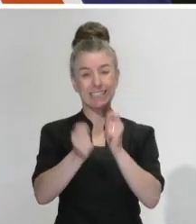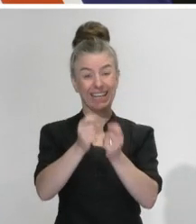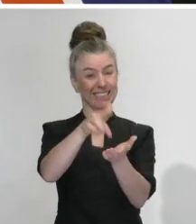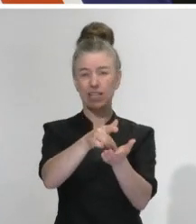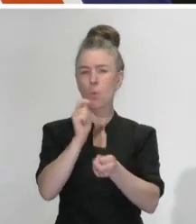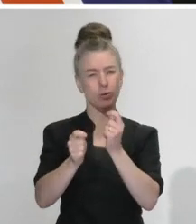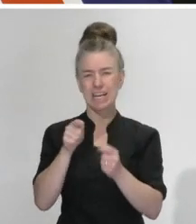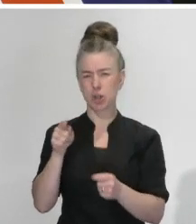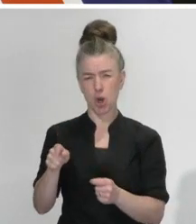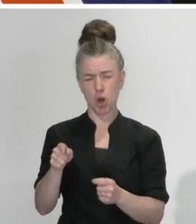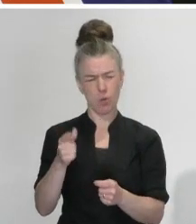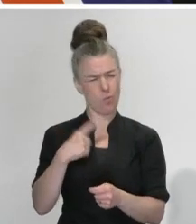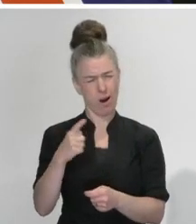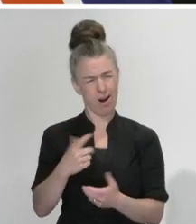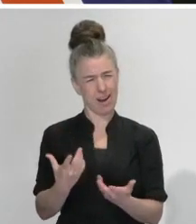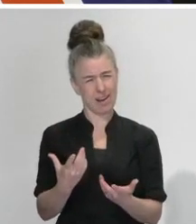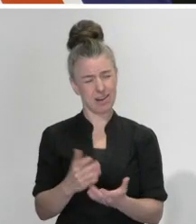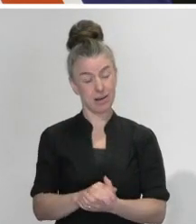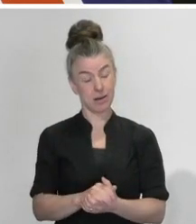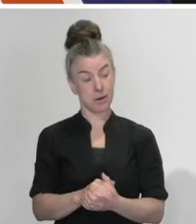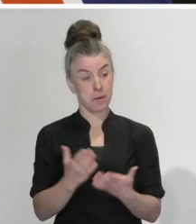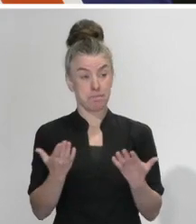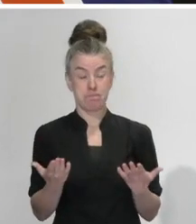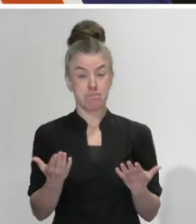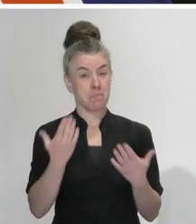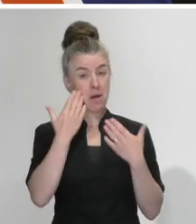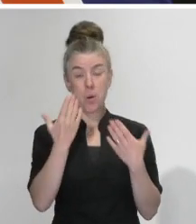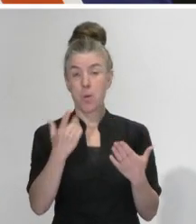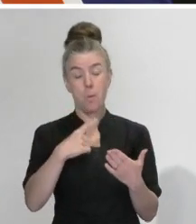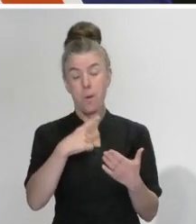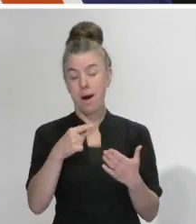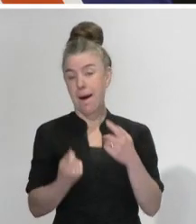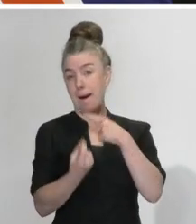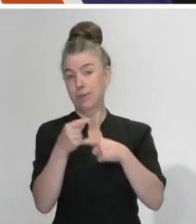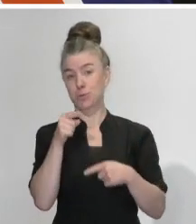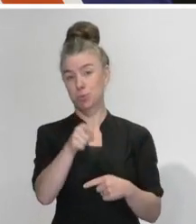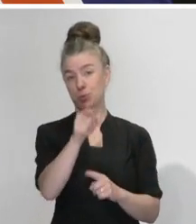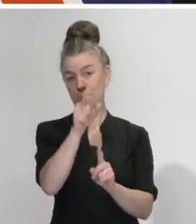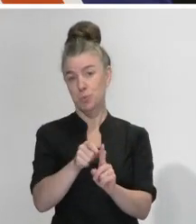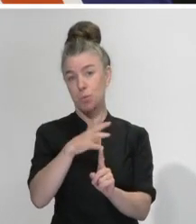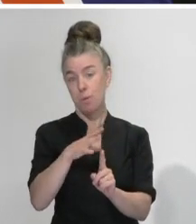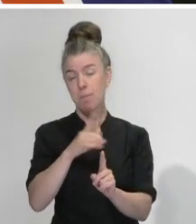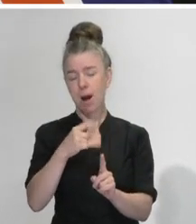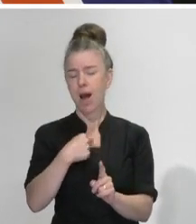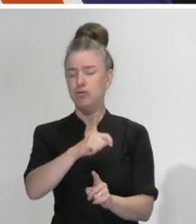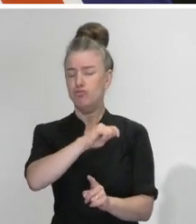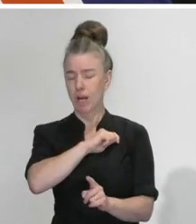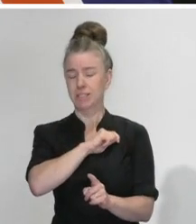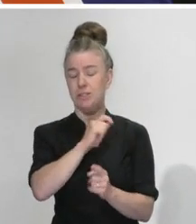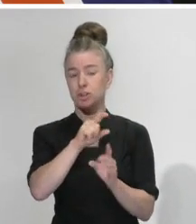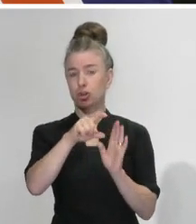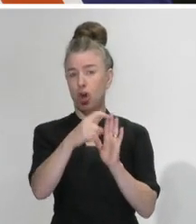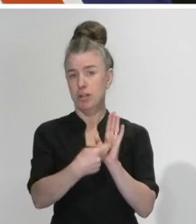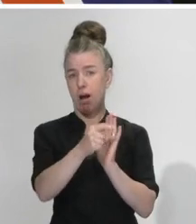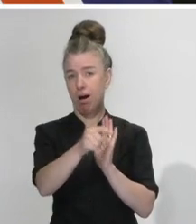happening? Well, I can't comment on the experience of individuals, but I do have confidence in our clinicians at the front line. They're